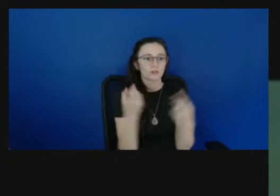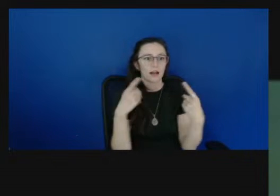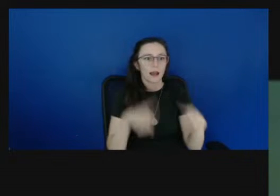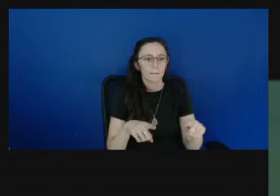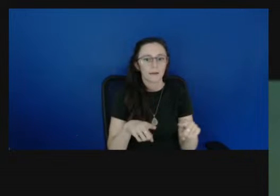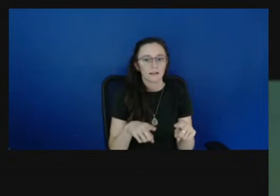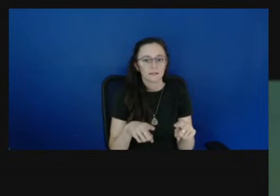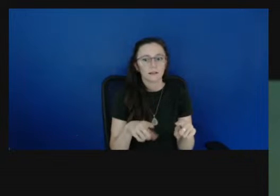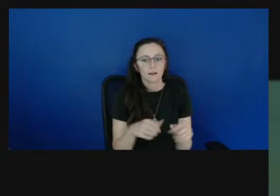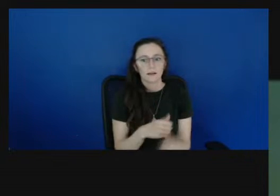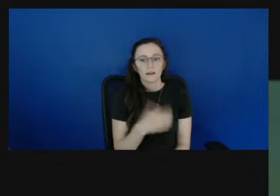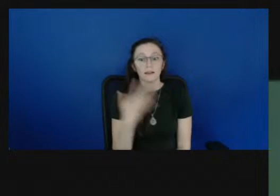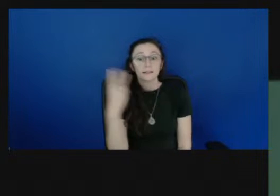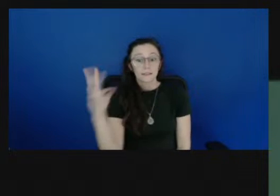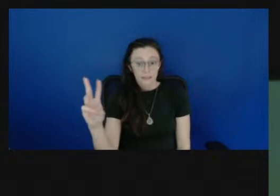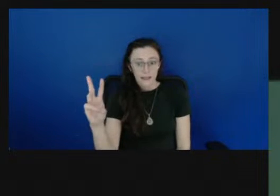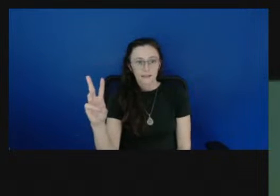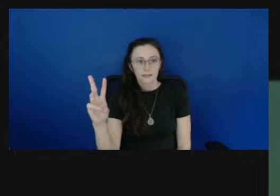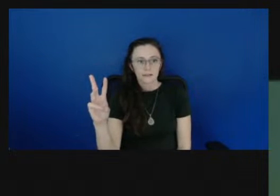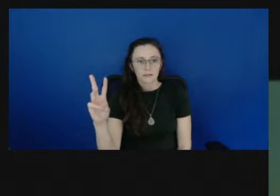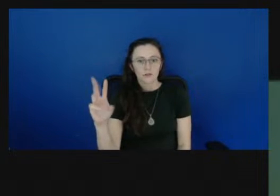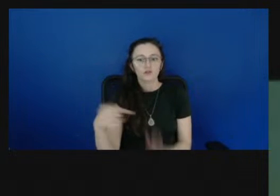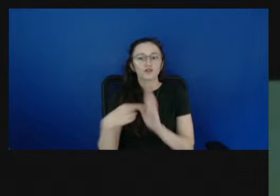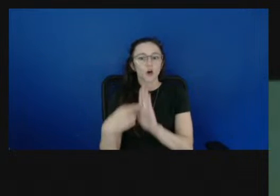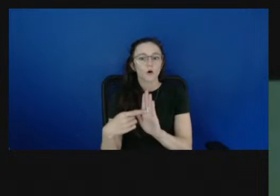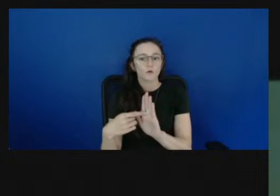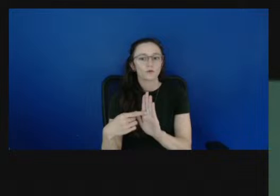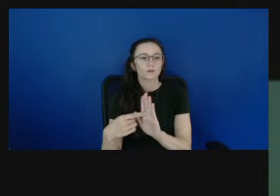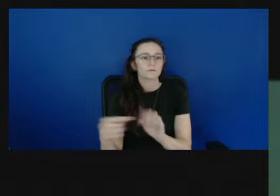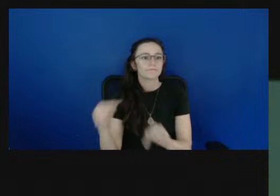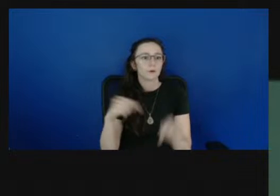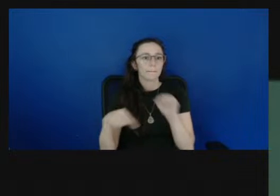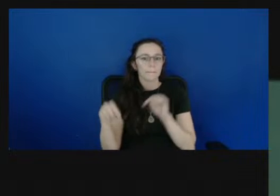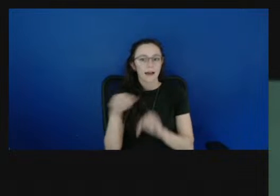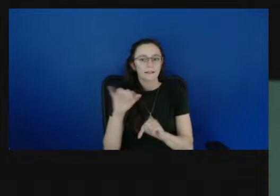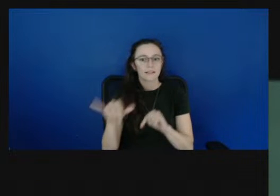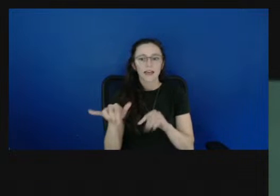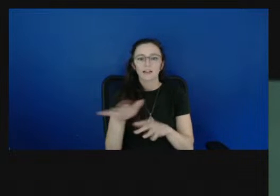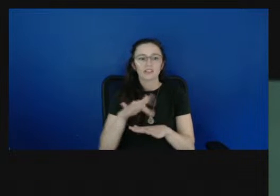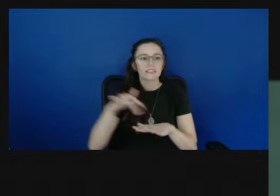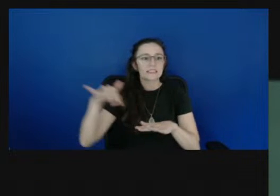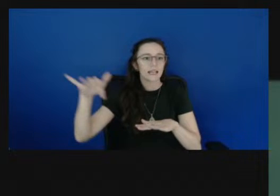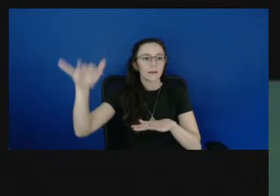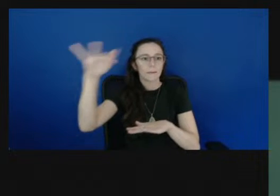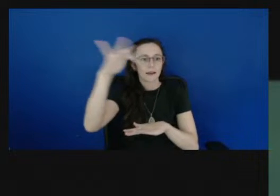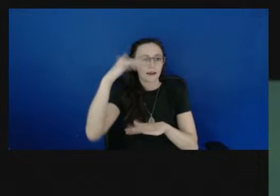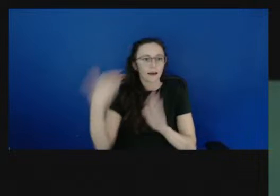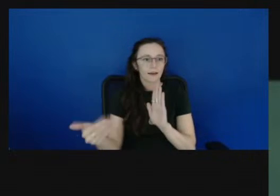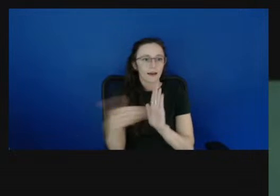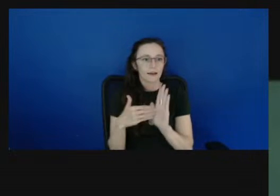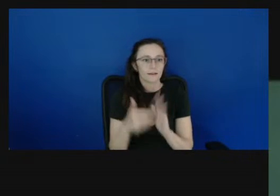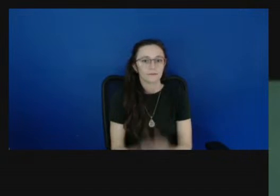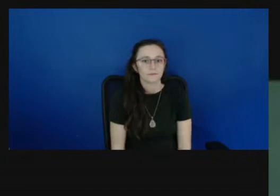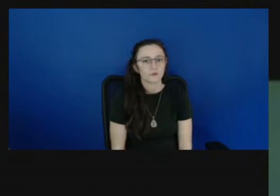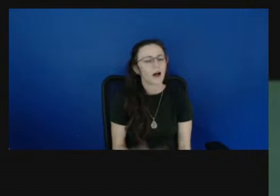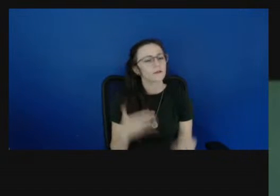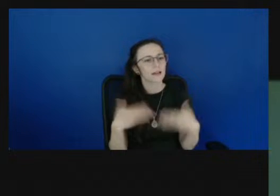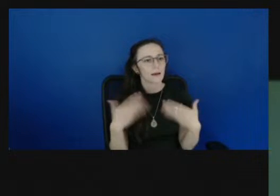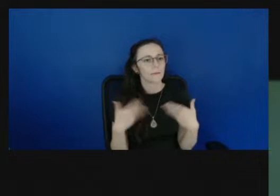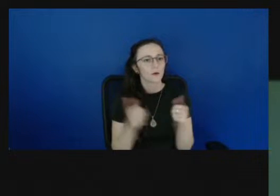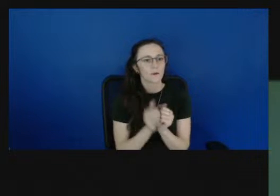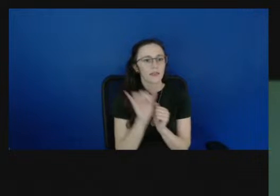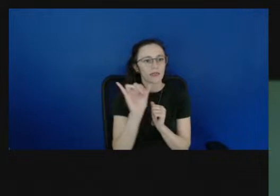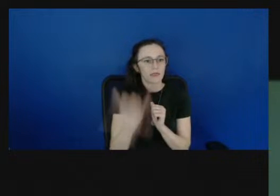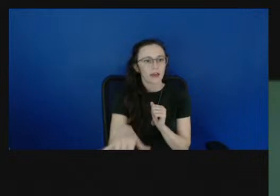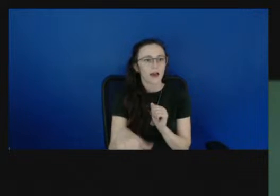aside. And then panel 6 shows we're back to the just passive steaming again. I was pretty happy with this